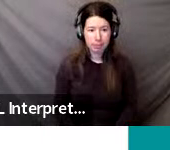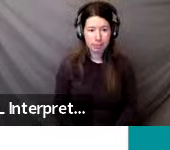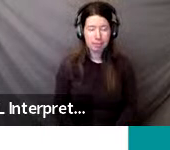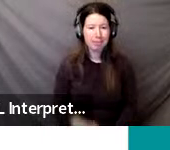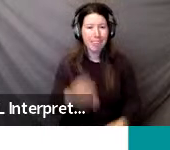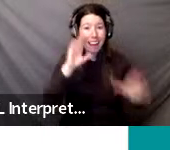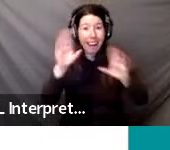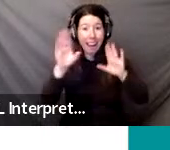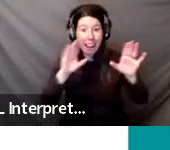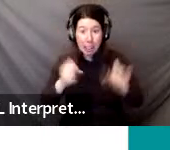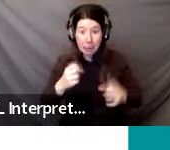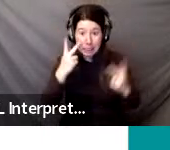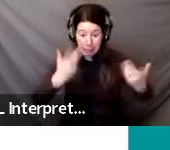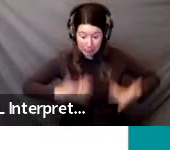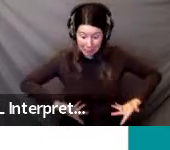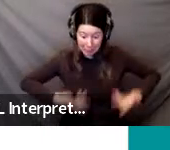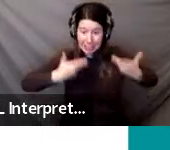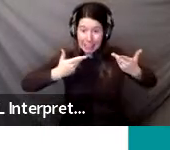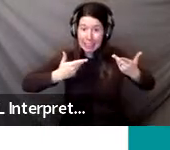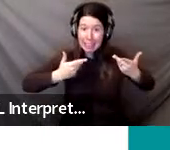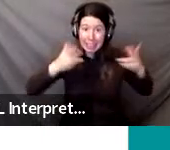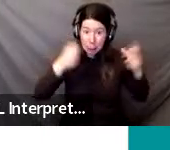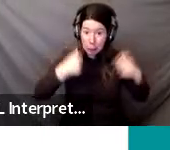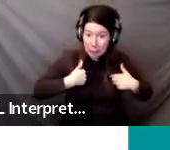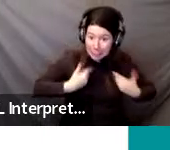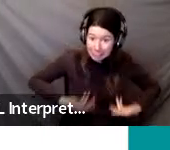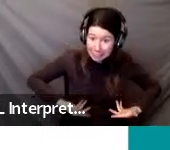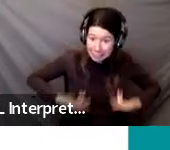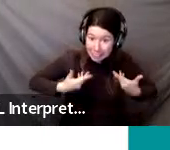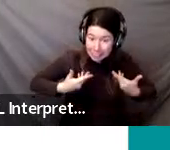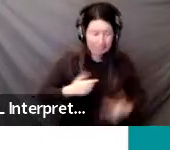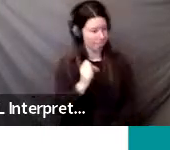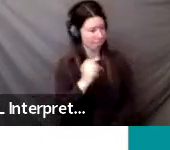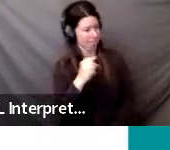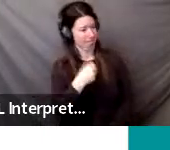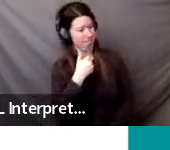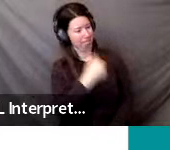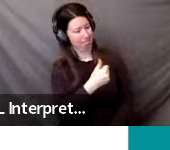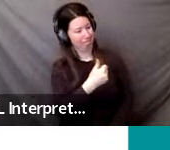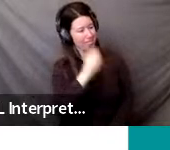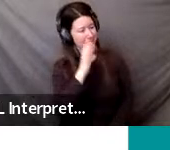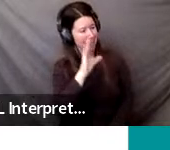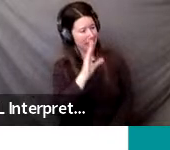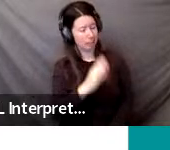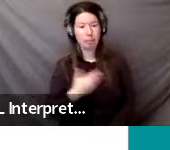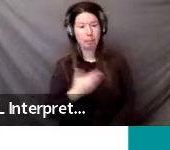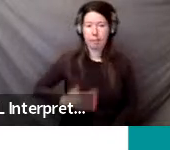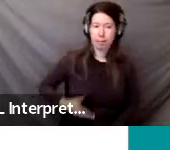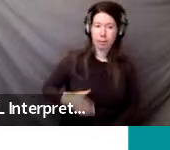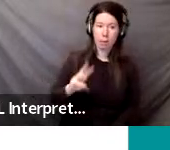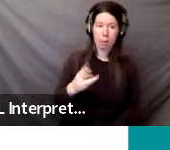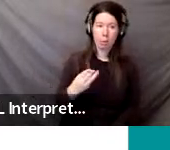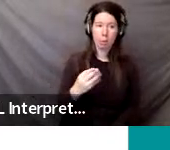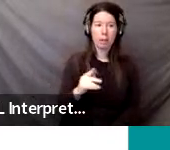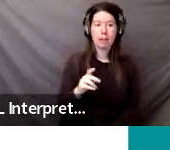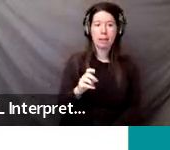Hi, can you see me? Can you hear me? Yes. Hi, Whitney Moss.